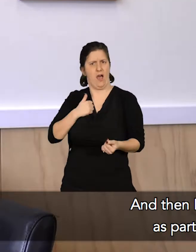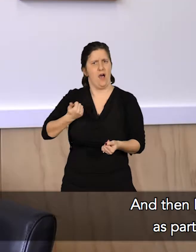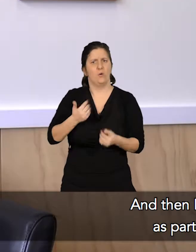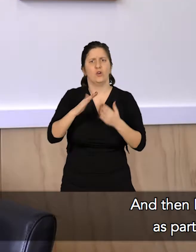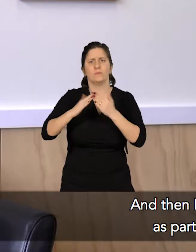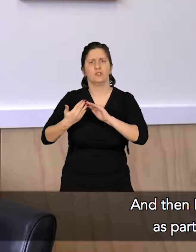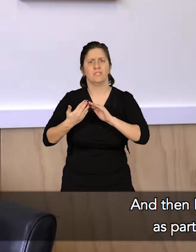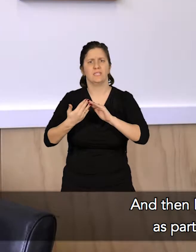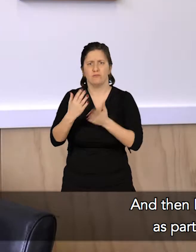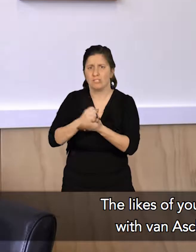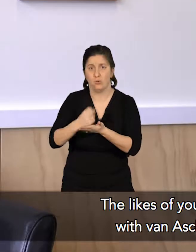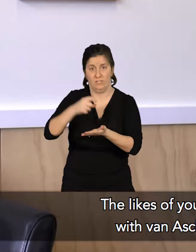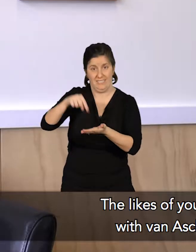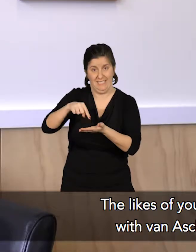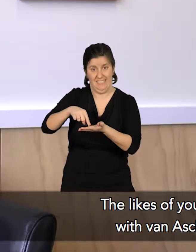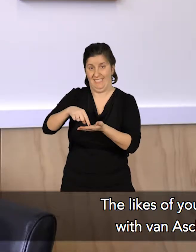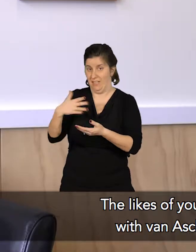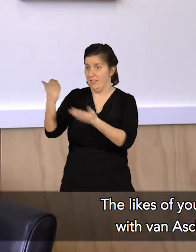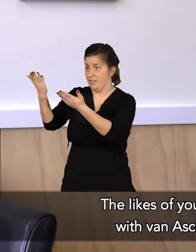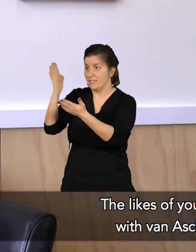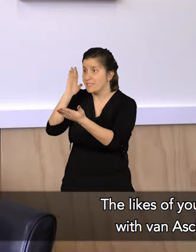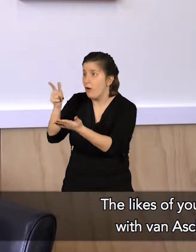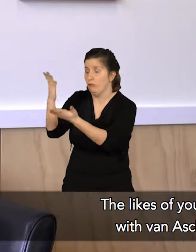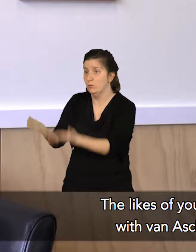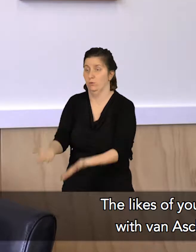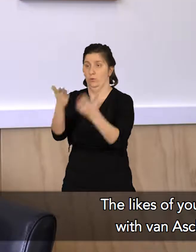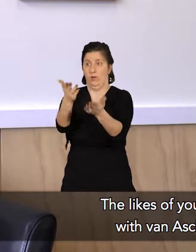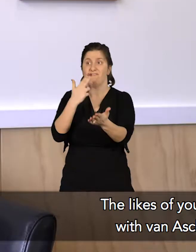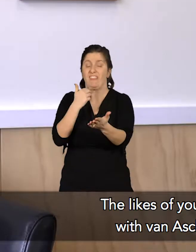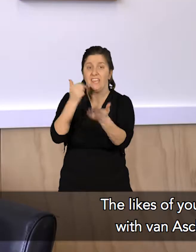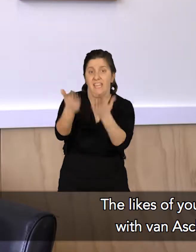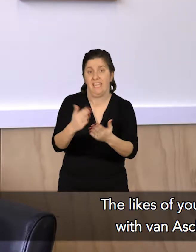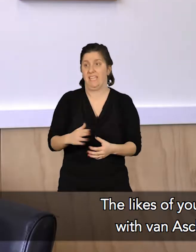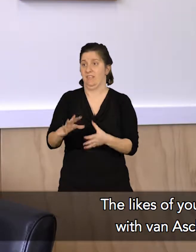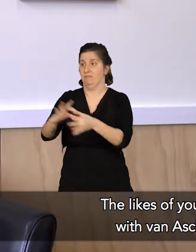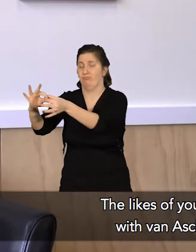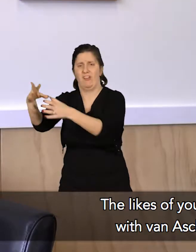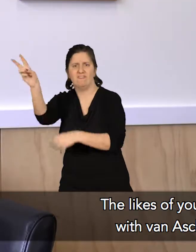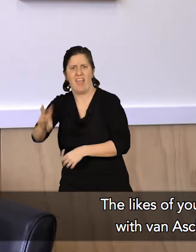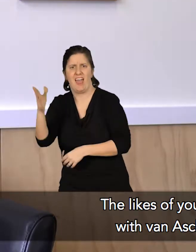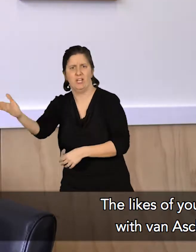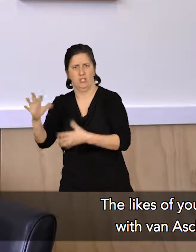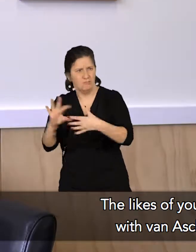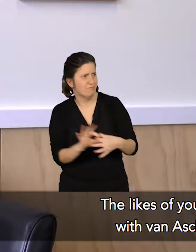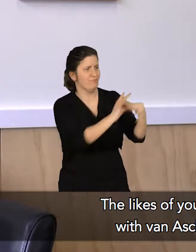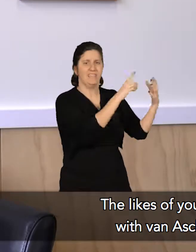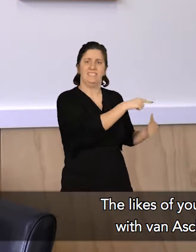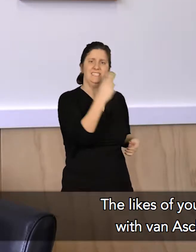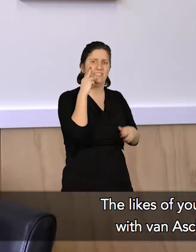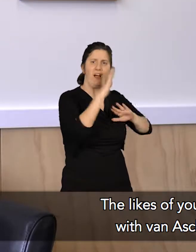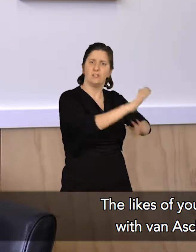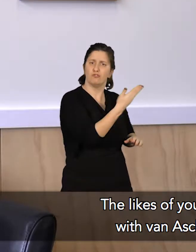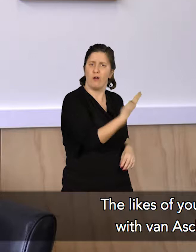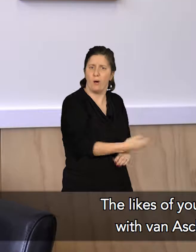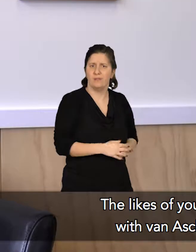part of our community have brought in, the likes of yourself, Darryl, and Vinny, and that connection with Asch and the connection